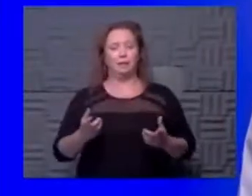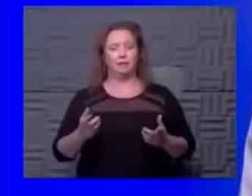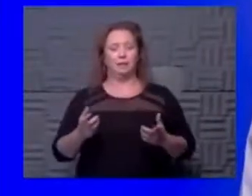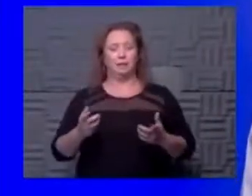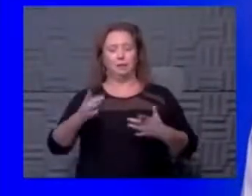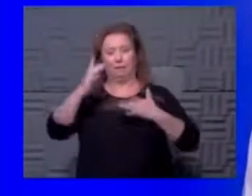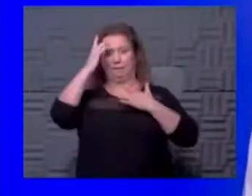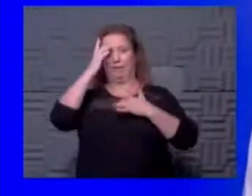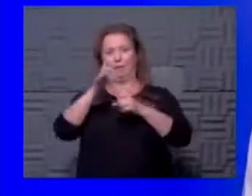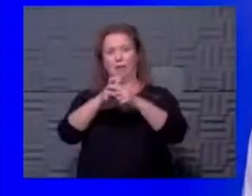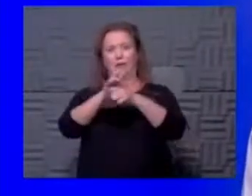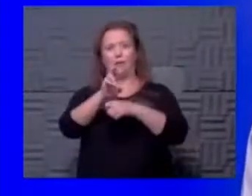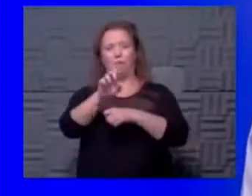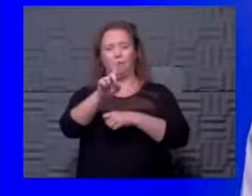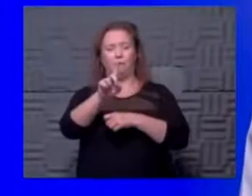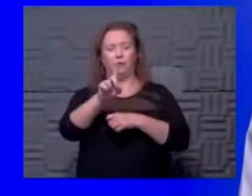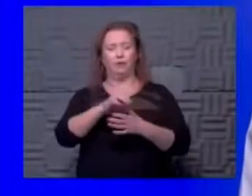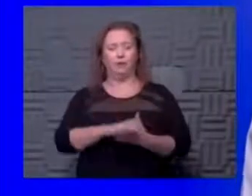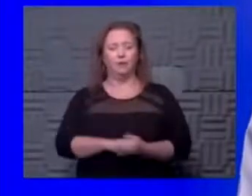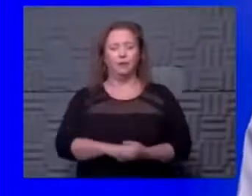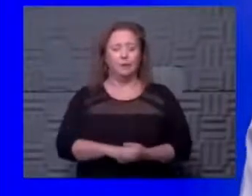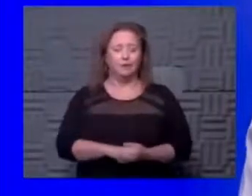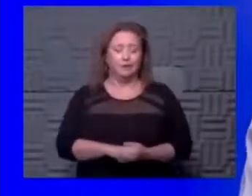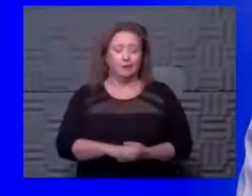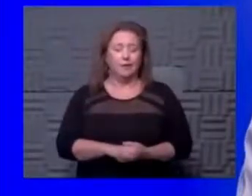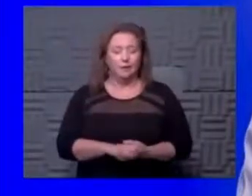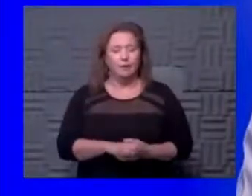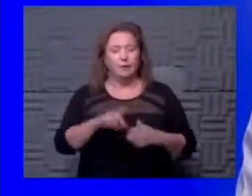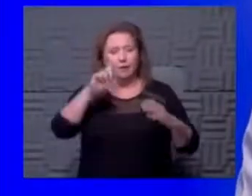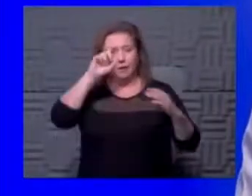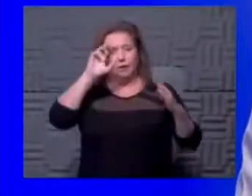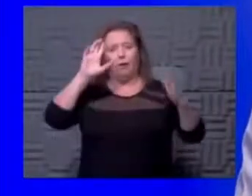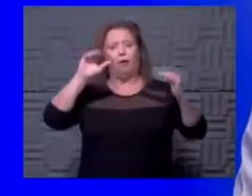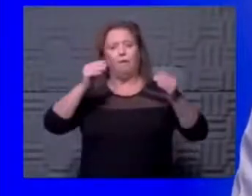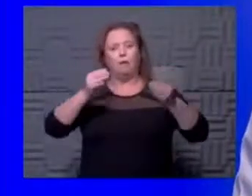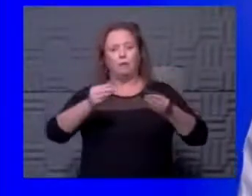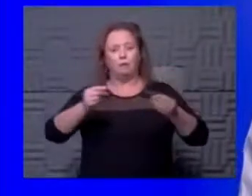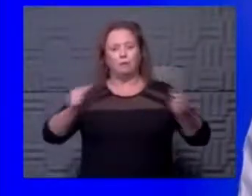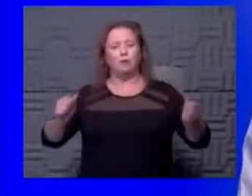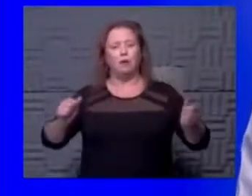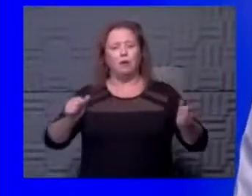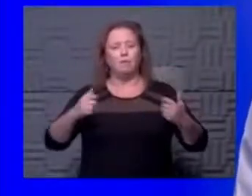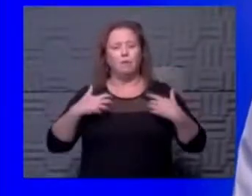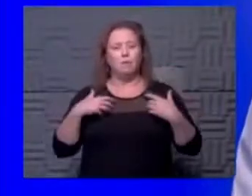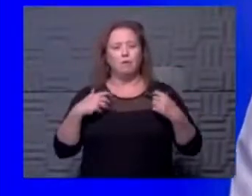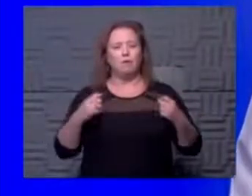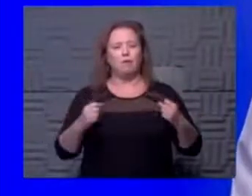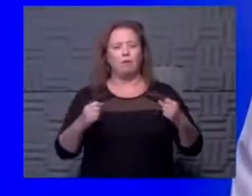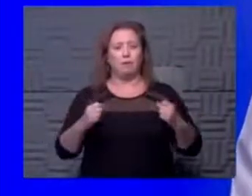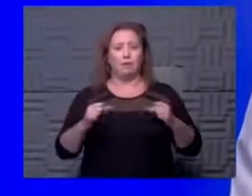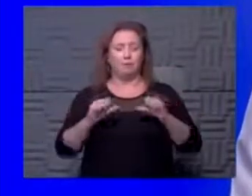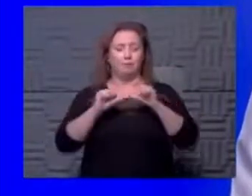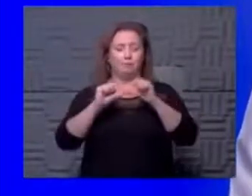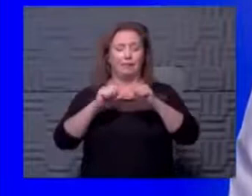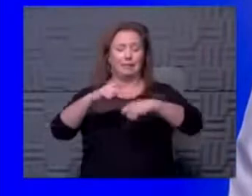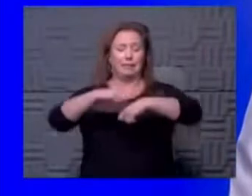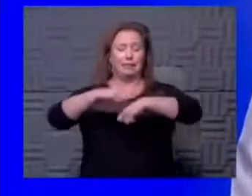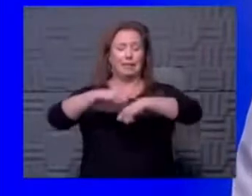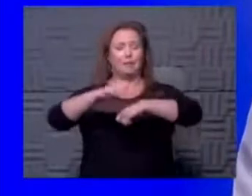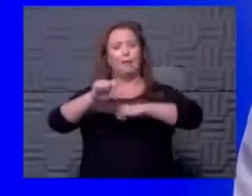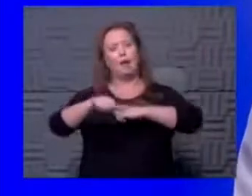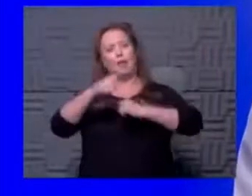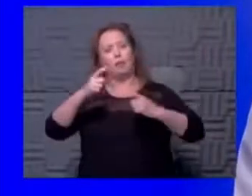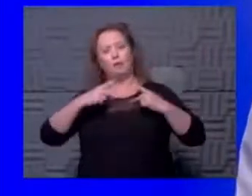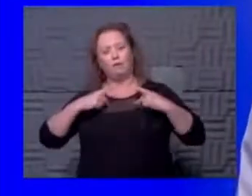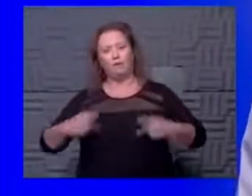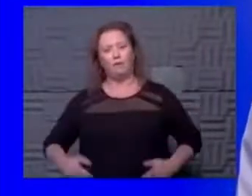infected by COVID-19. Hopefully that will resolve and recover, but it can take time, just as the other